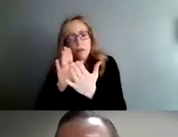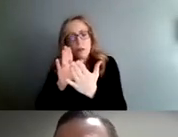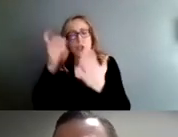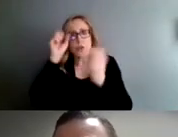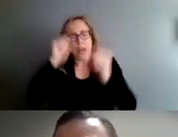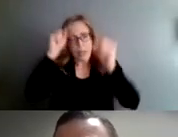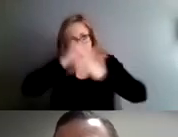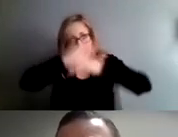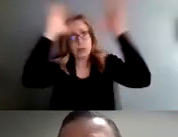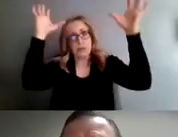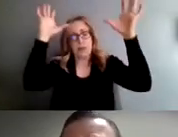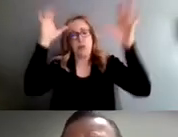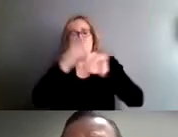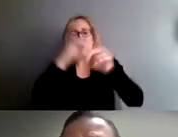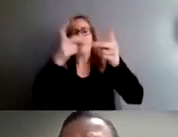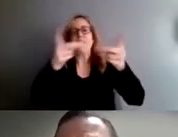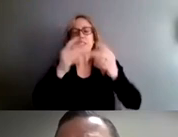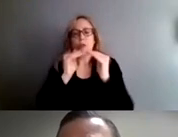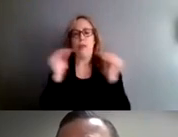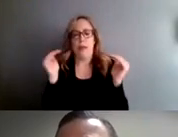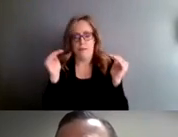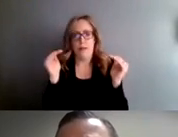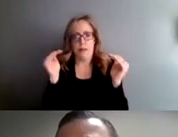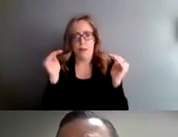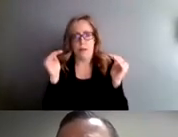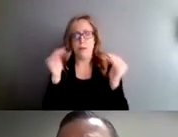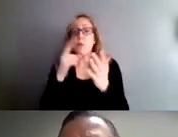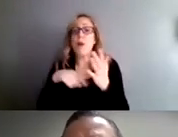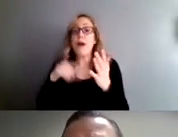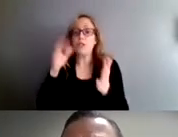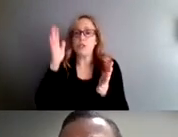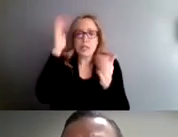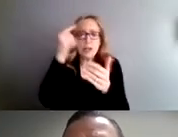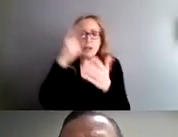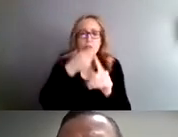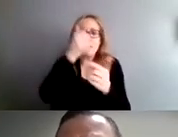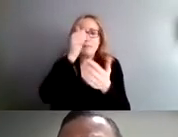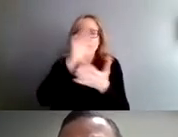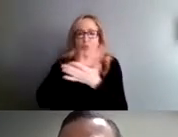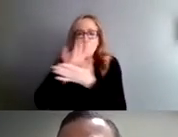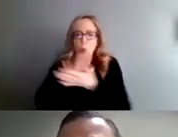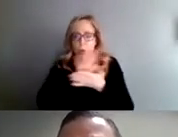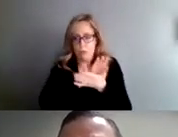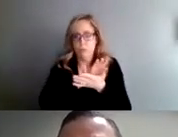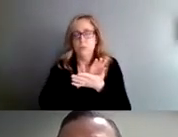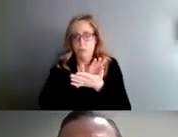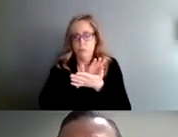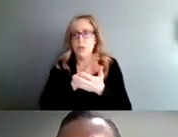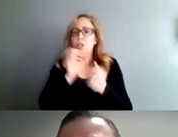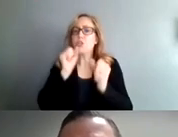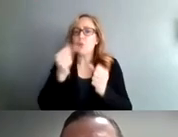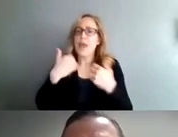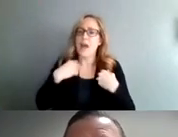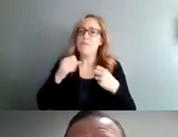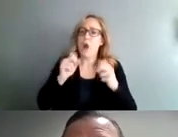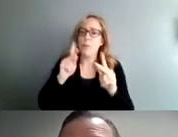possible from a district level. But we'll also share with you what you should expect to be hearing from your schools, because you'll also have the opportunity to participate in family